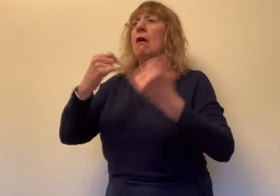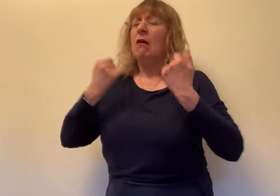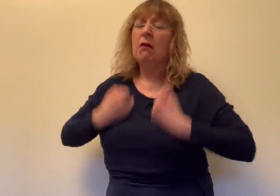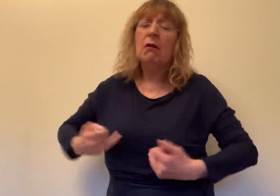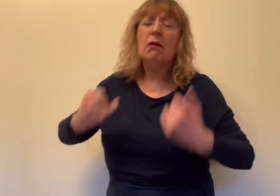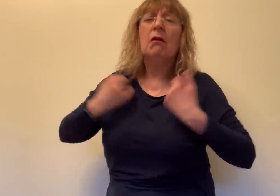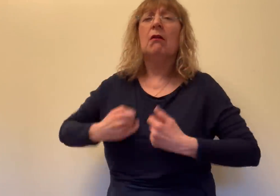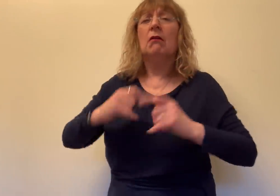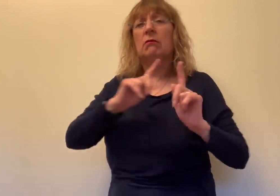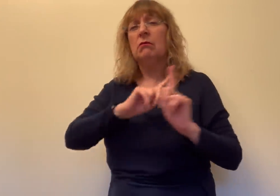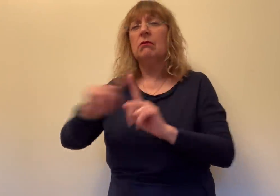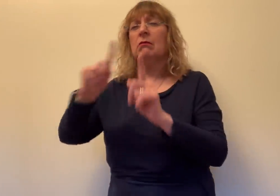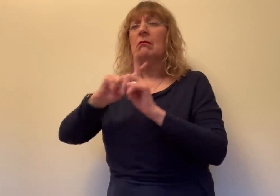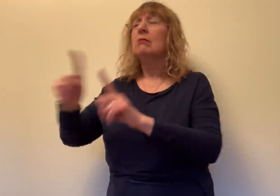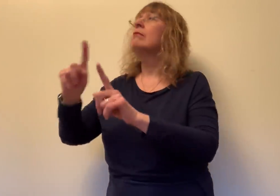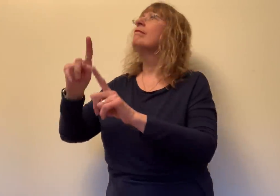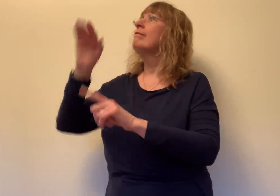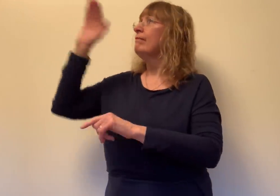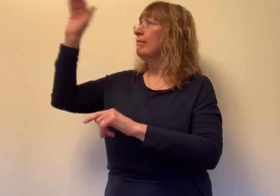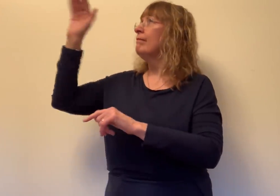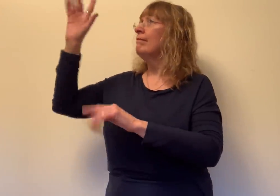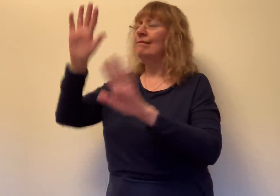Bring healing to those who suffer.